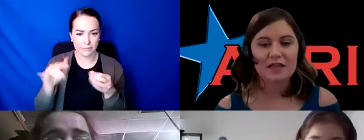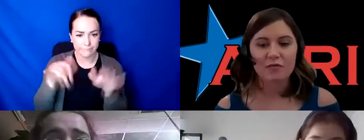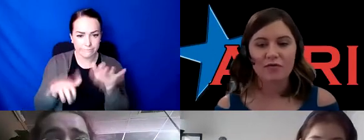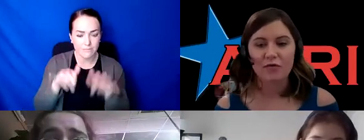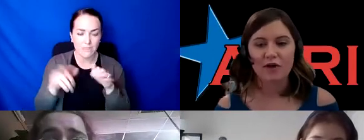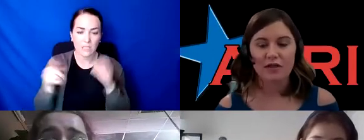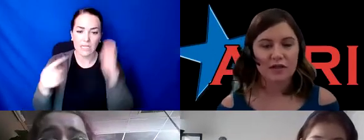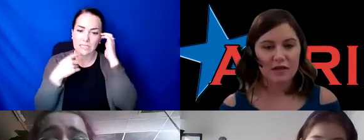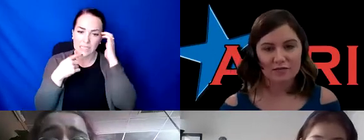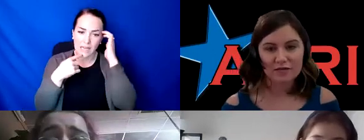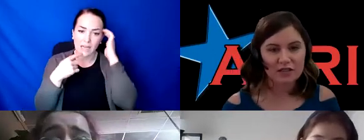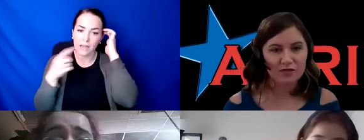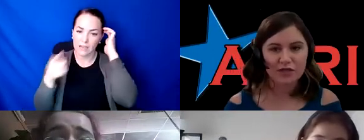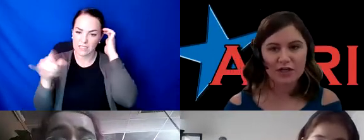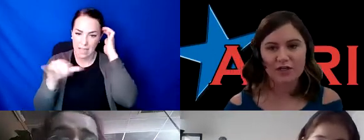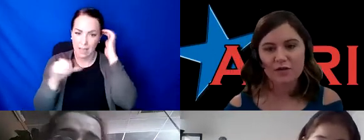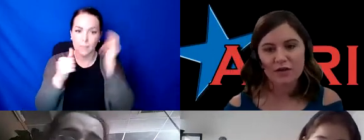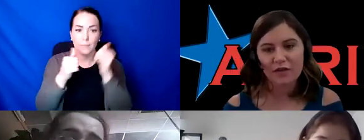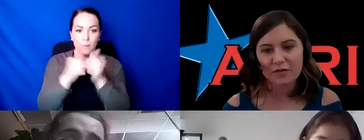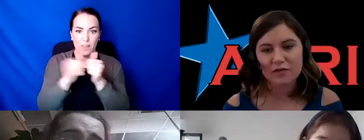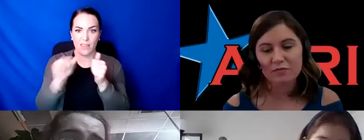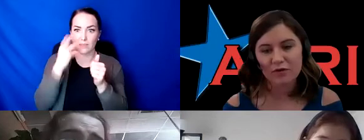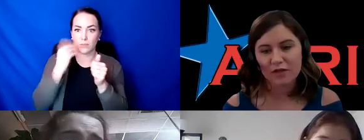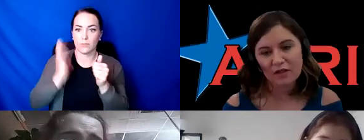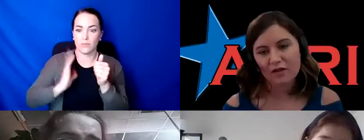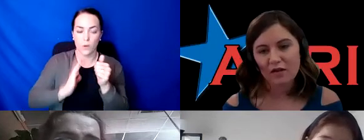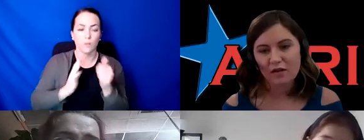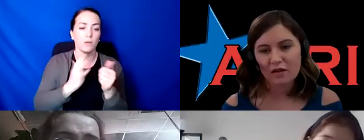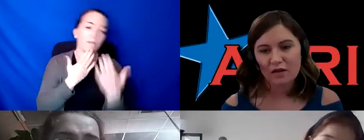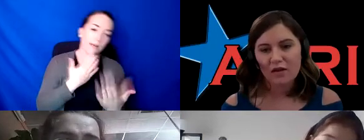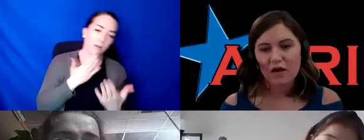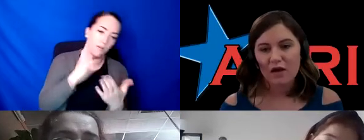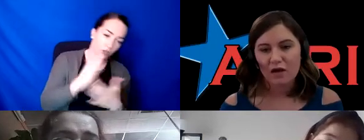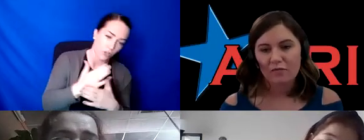He was like that before, and he thanked you for sharing. So I thought that was just important that,